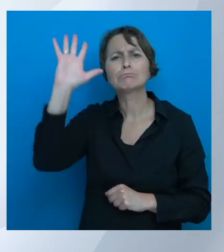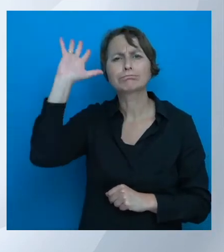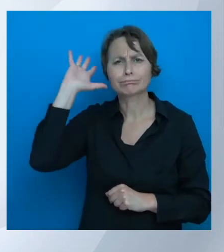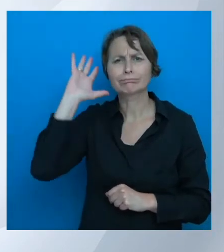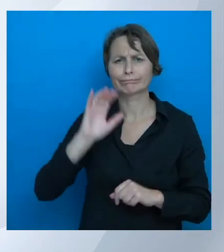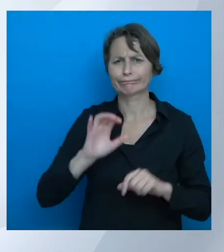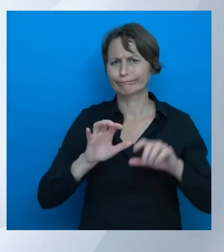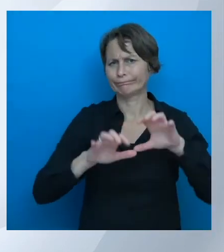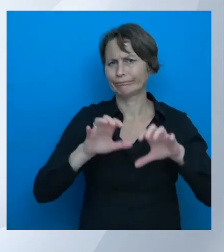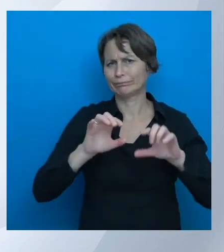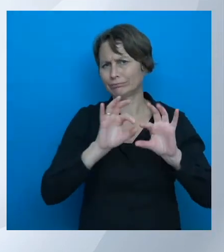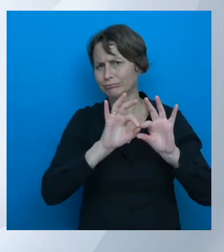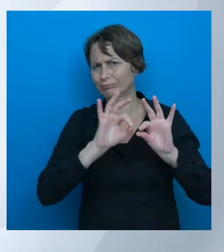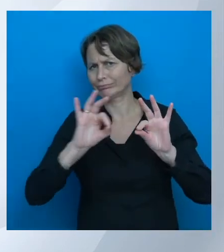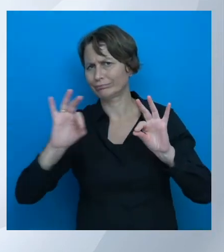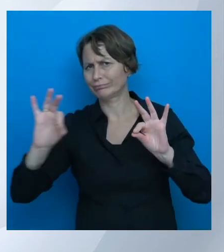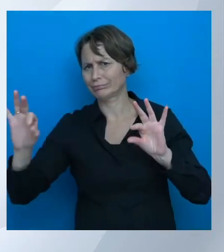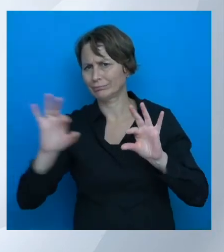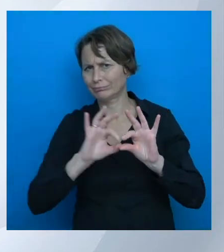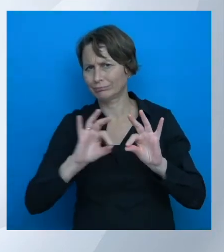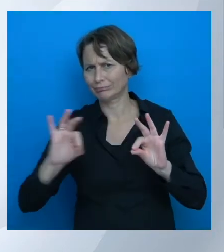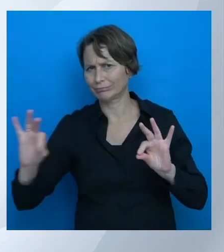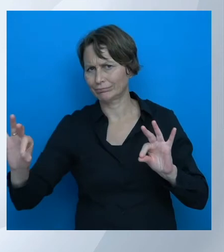And what we will do